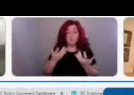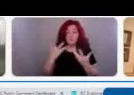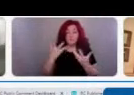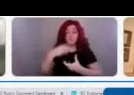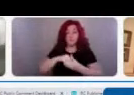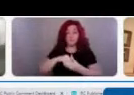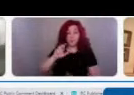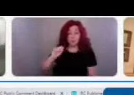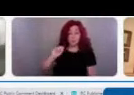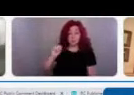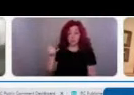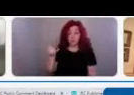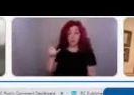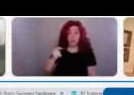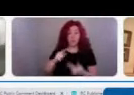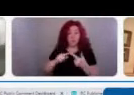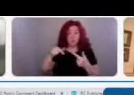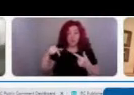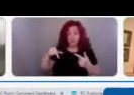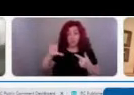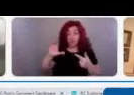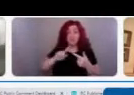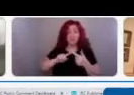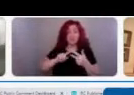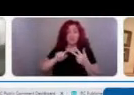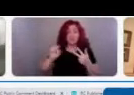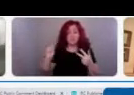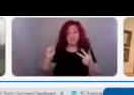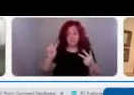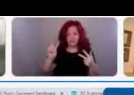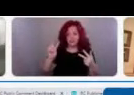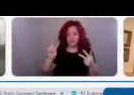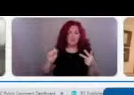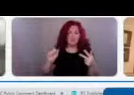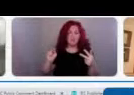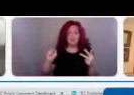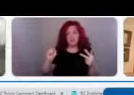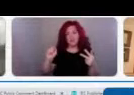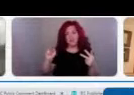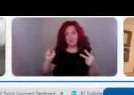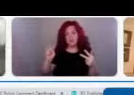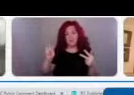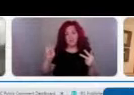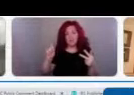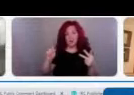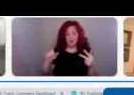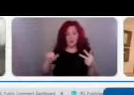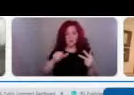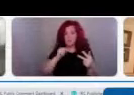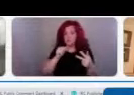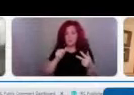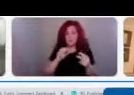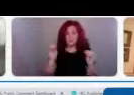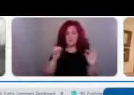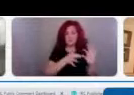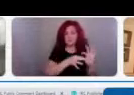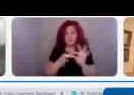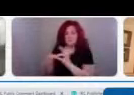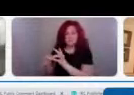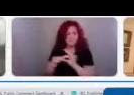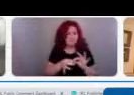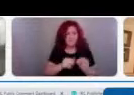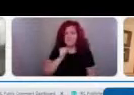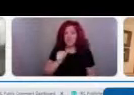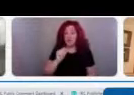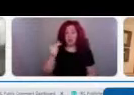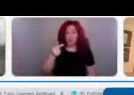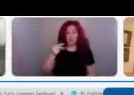apache junction queen creek and san tan valley which with we have nothing in common from guadalupe